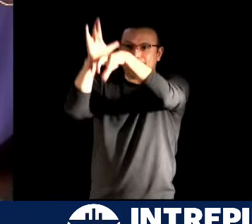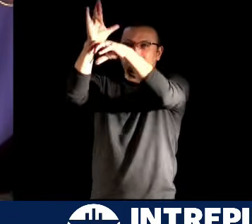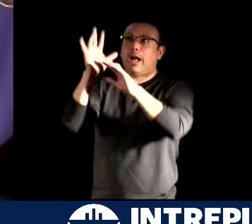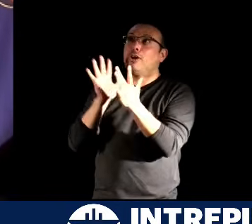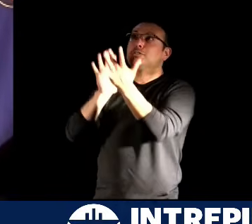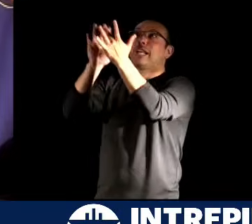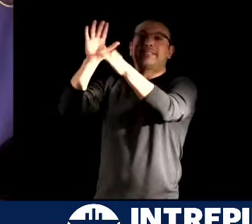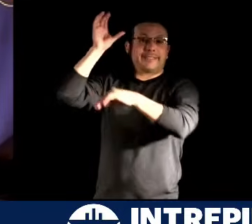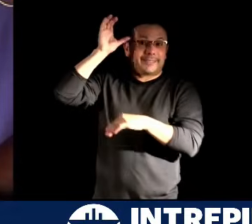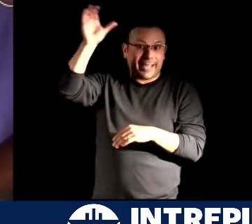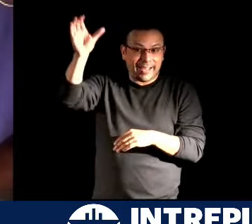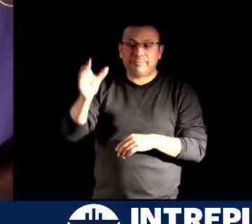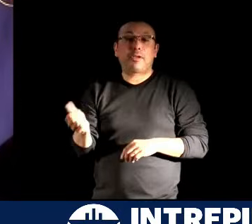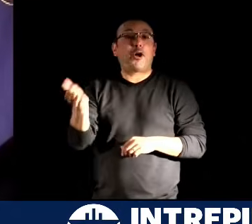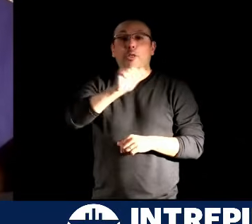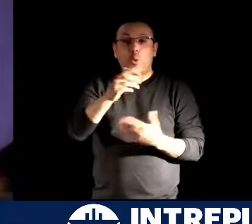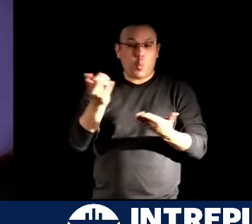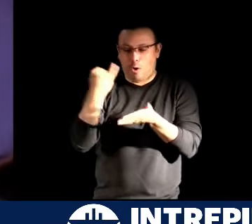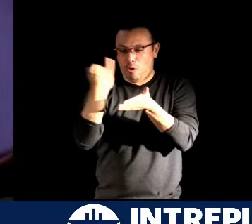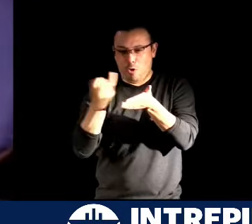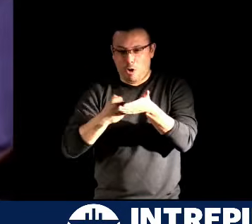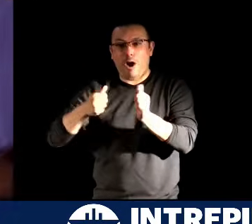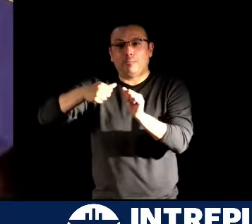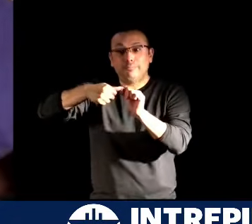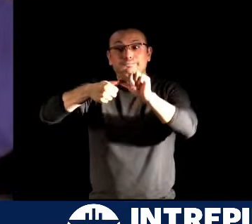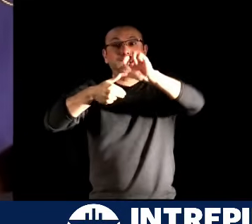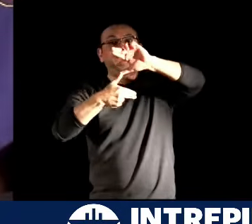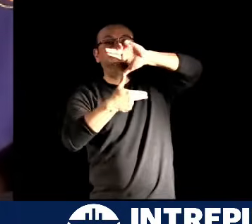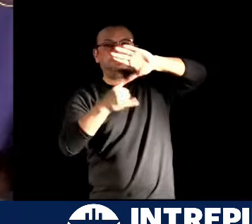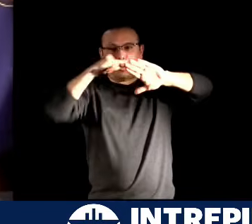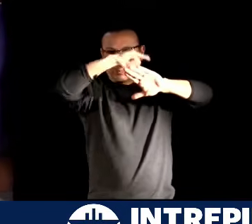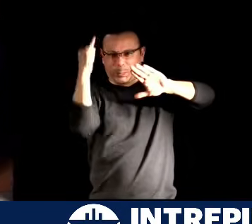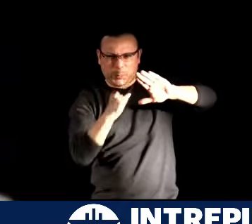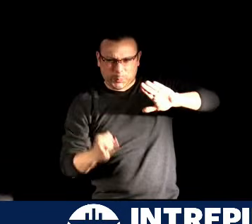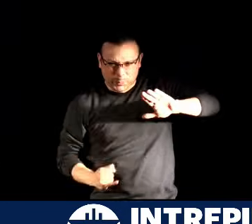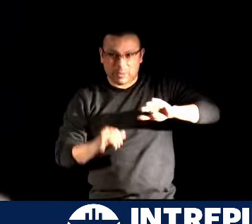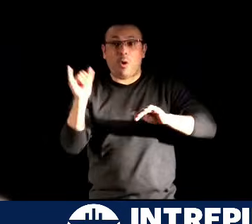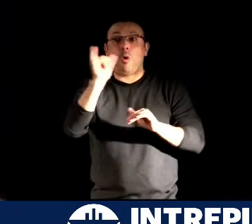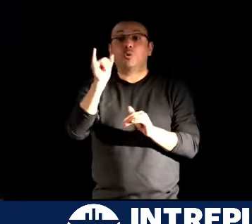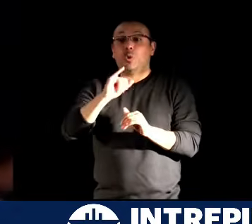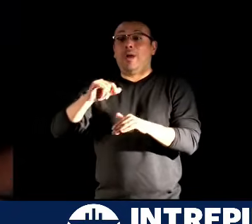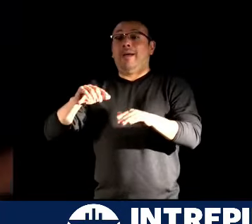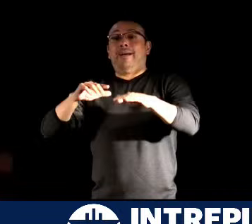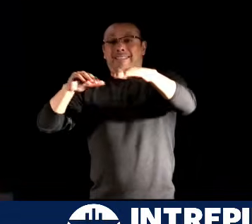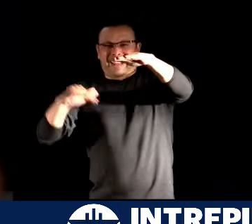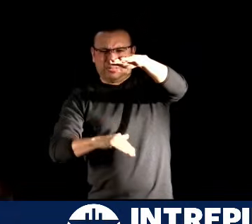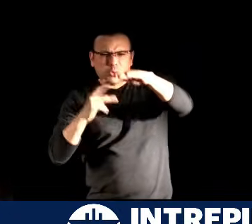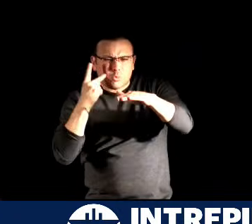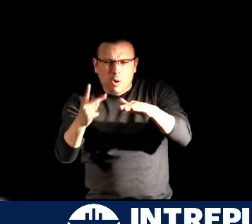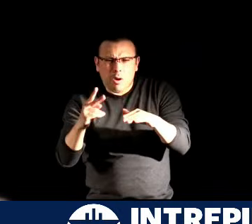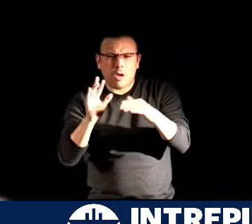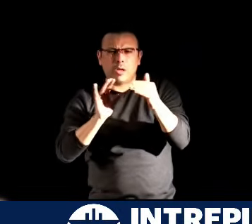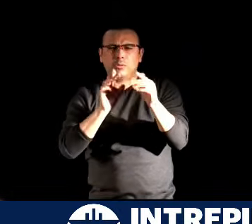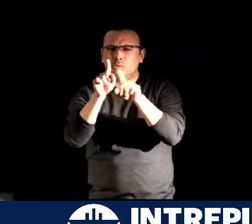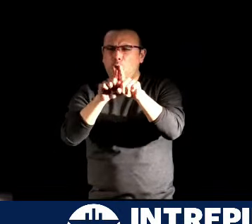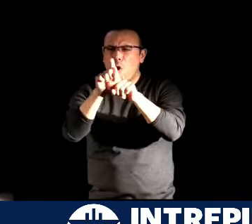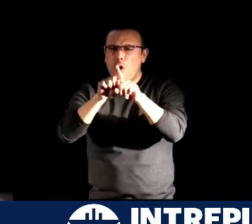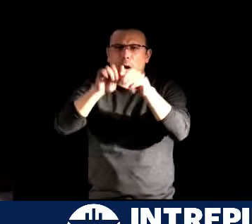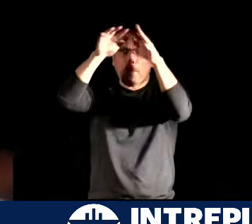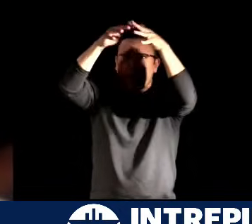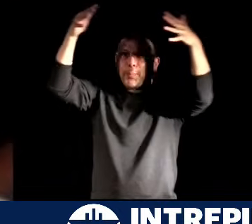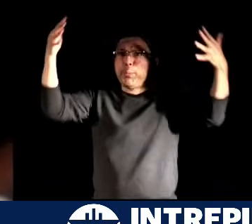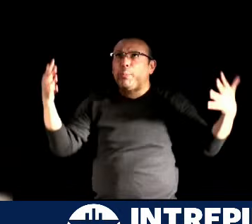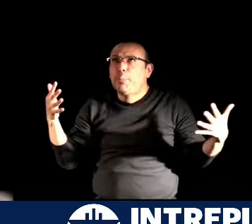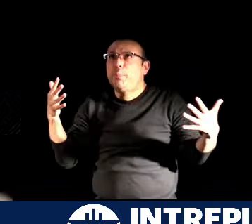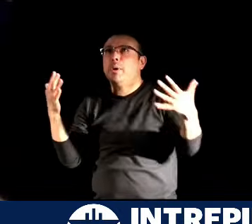We've also got galaxy artwork you can make. We've also got planetarium shows downstairs. I don't know if you had a chance to check that out yet, but